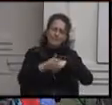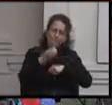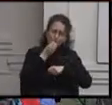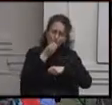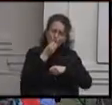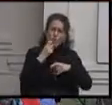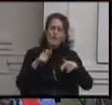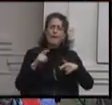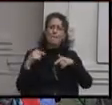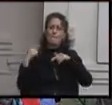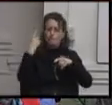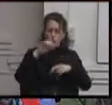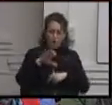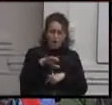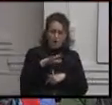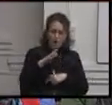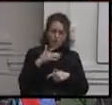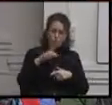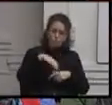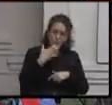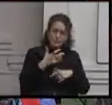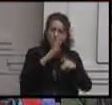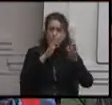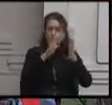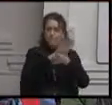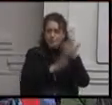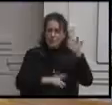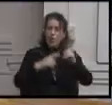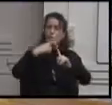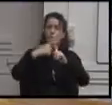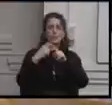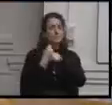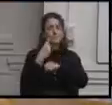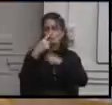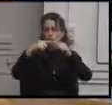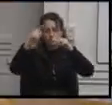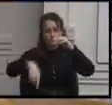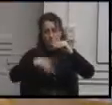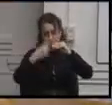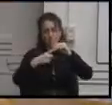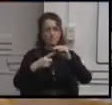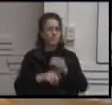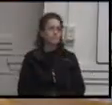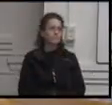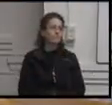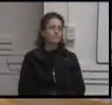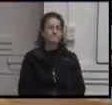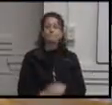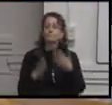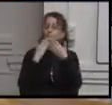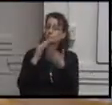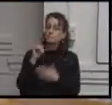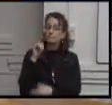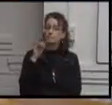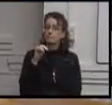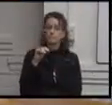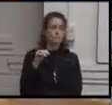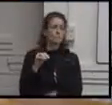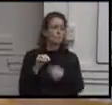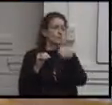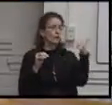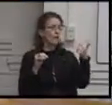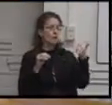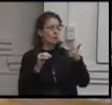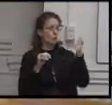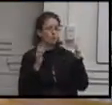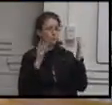during 2015. Thanks. Thank you, Jim. Anybody else who's in attendance want to speak to something that's not on